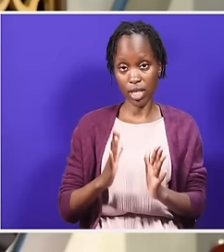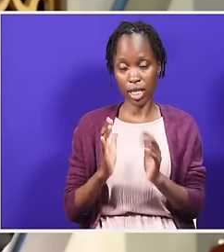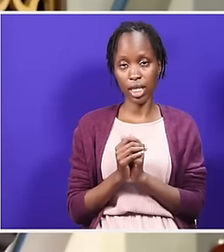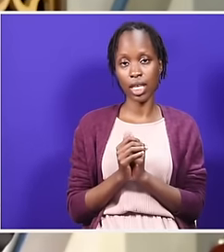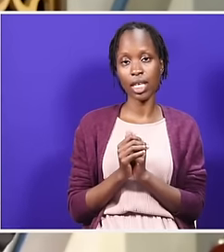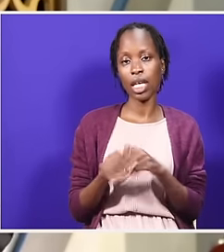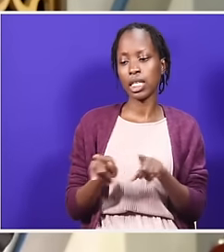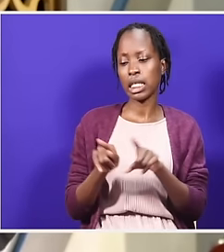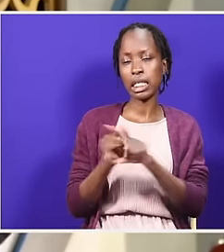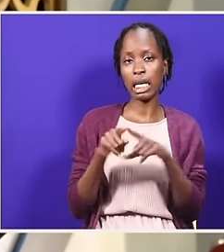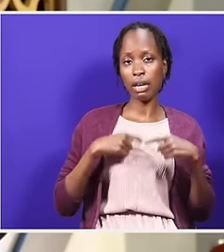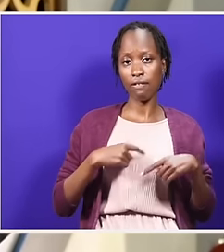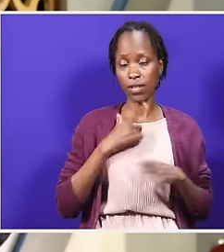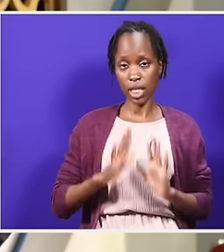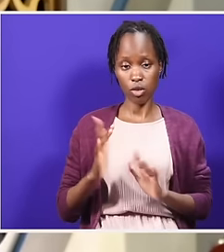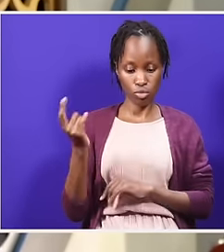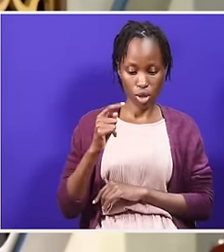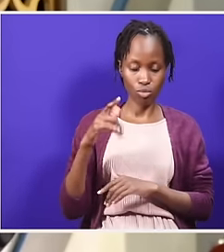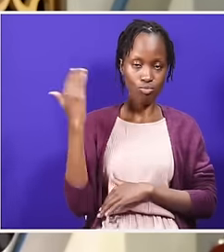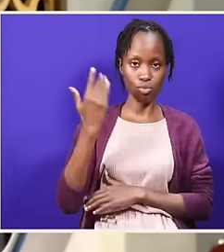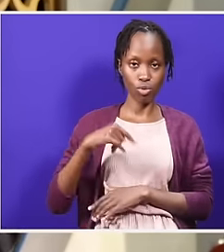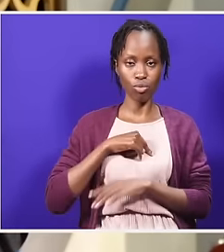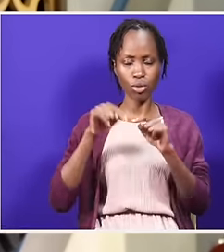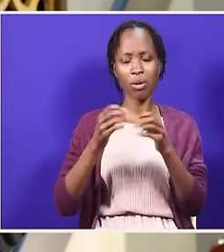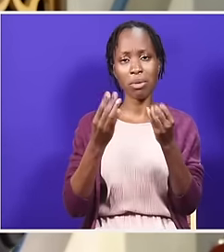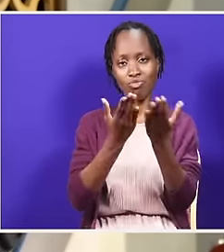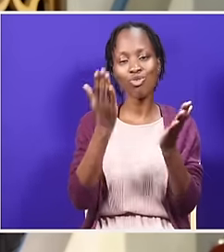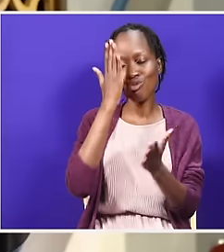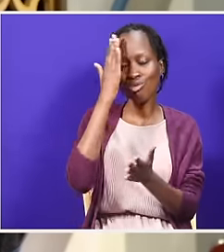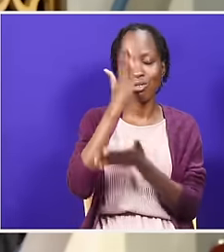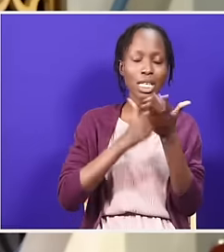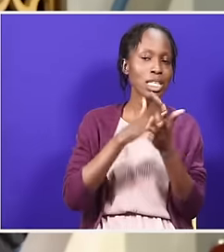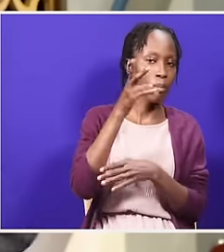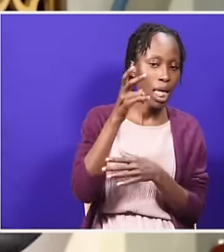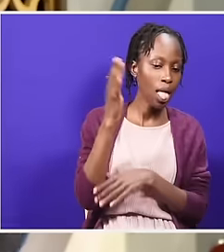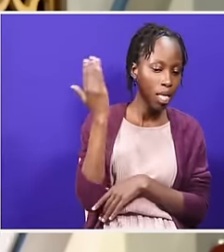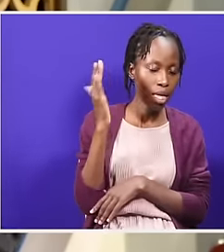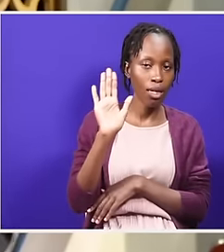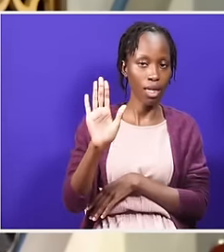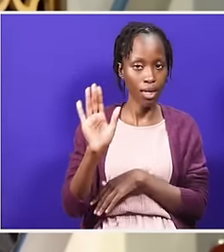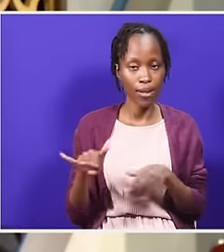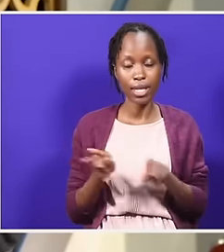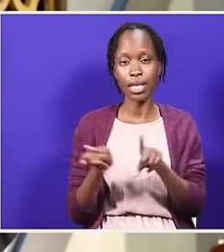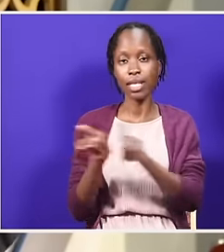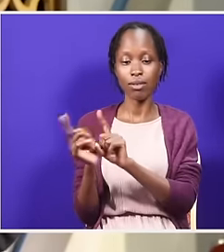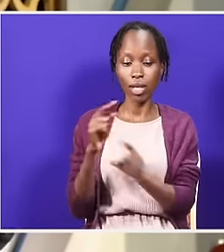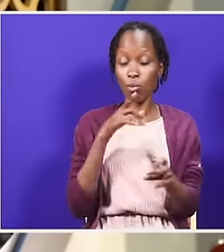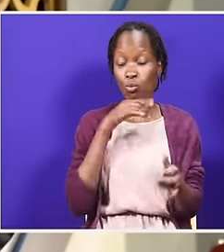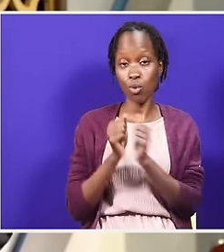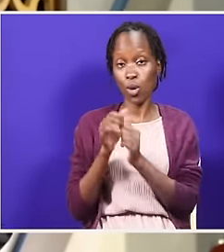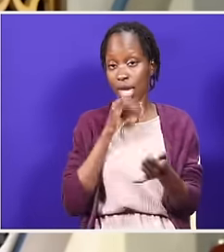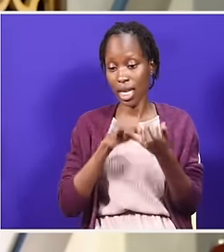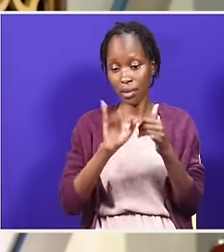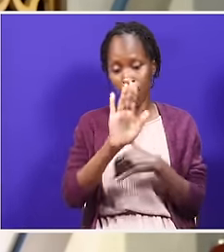a special treat, who will be ministering to us. Many of you know her, and many of you have heard her minister and speak before, but she's here with her